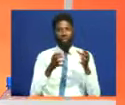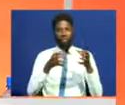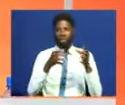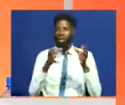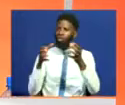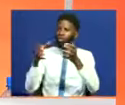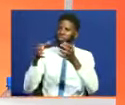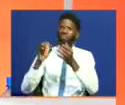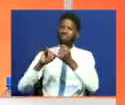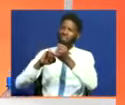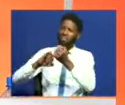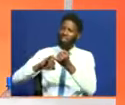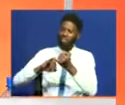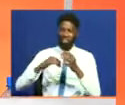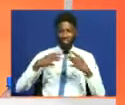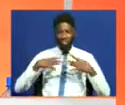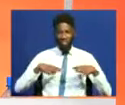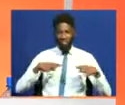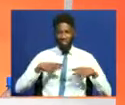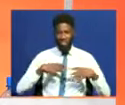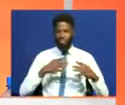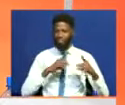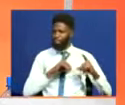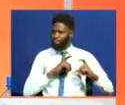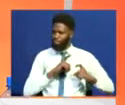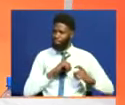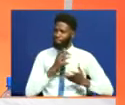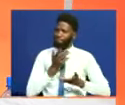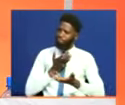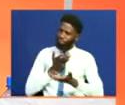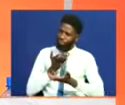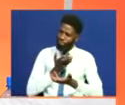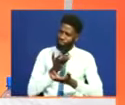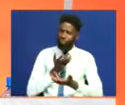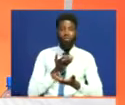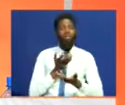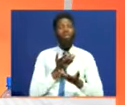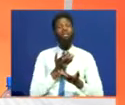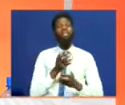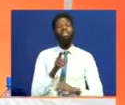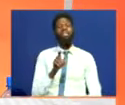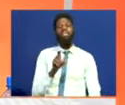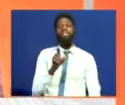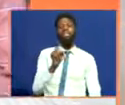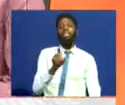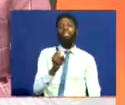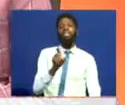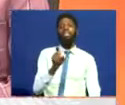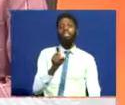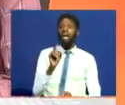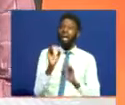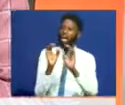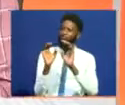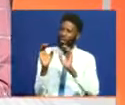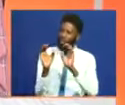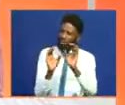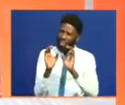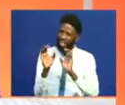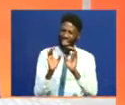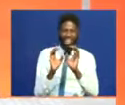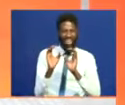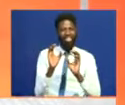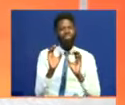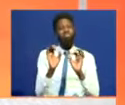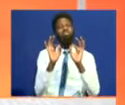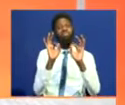also dating and relating, it's good to really increase the levels of communication. Because it's until